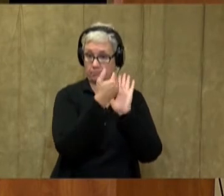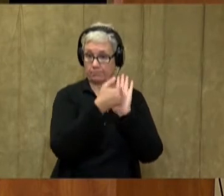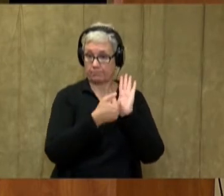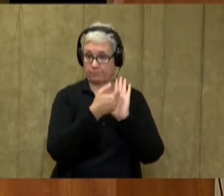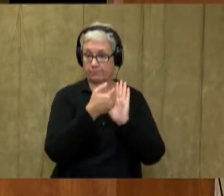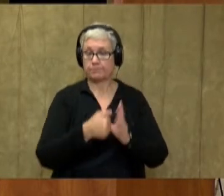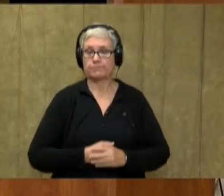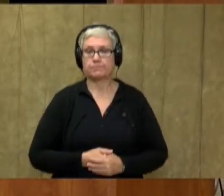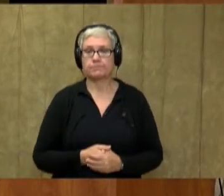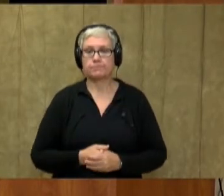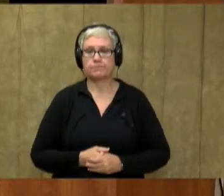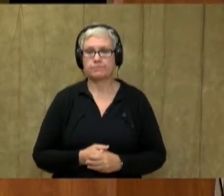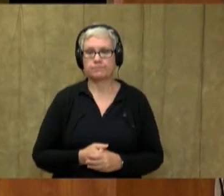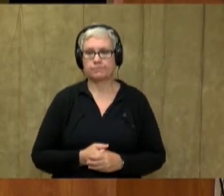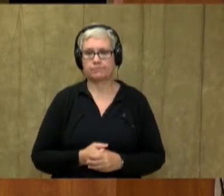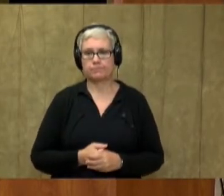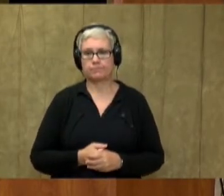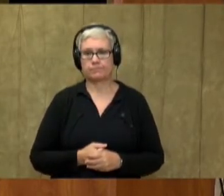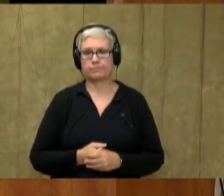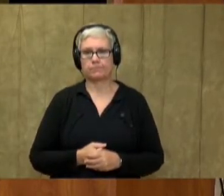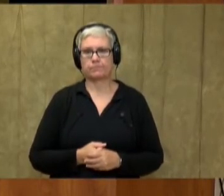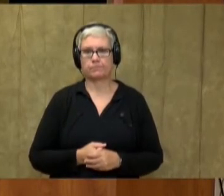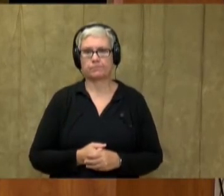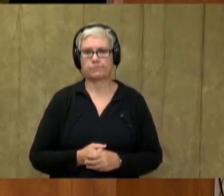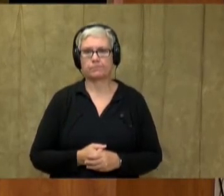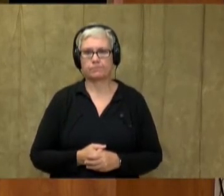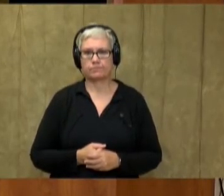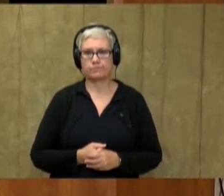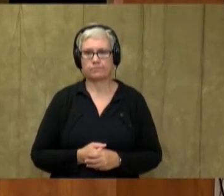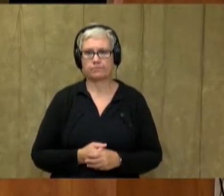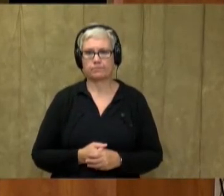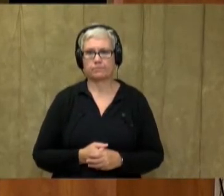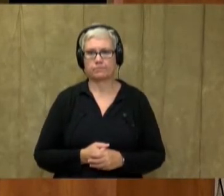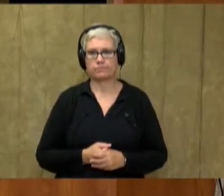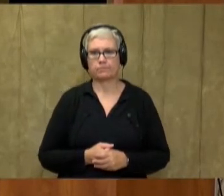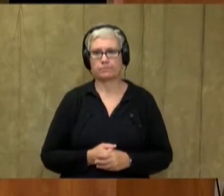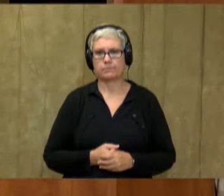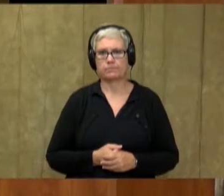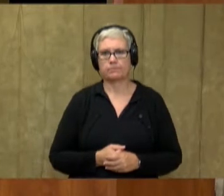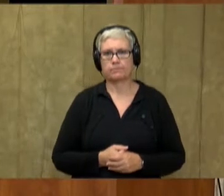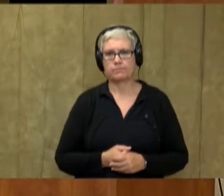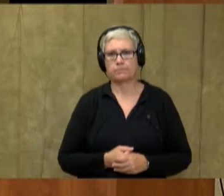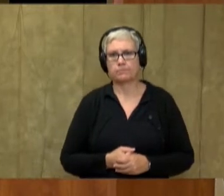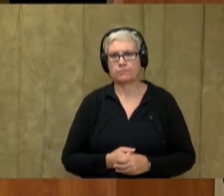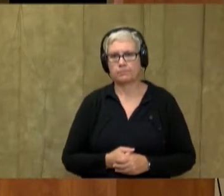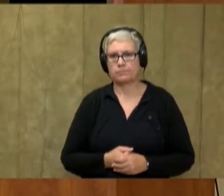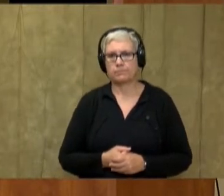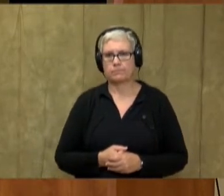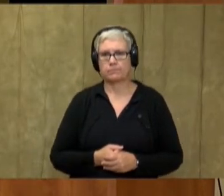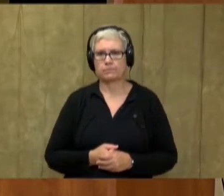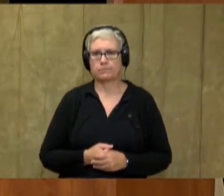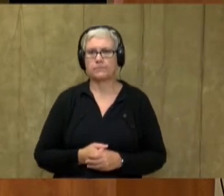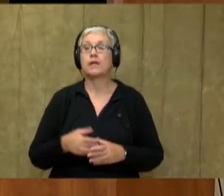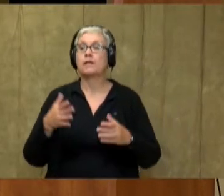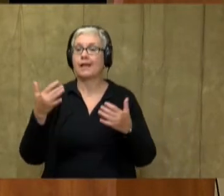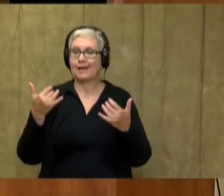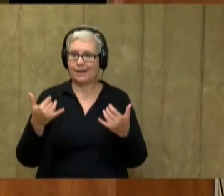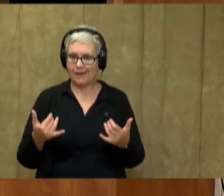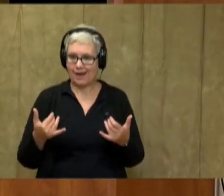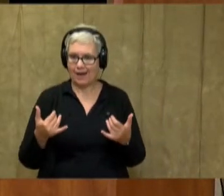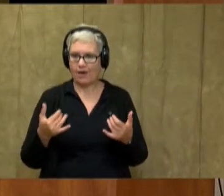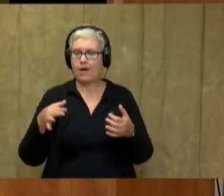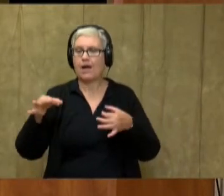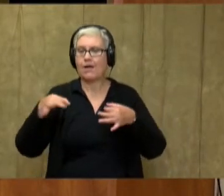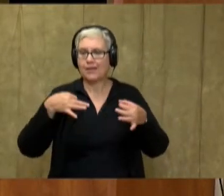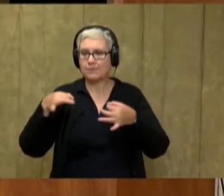All right, moving on. Now, with the commentary. So I am going to be explaining reason number